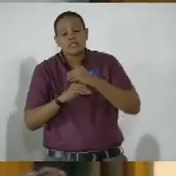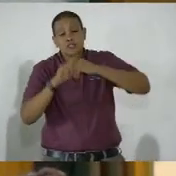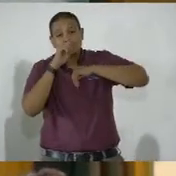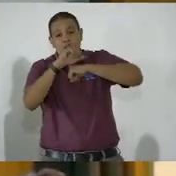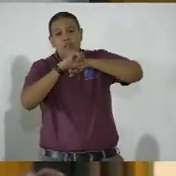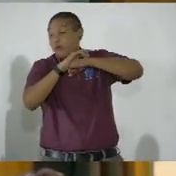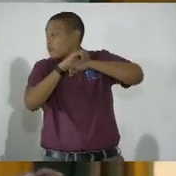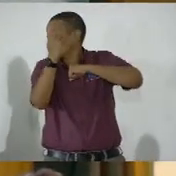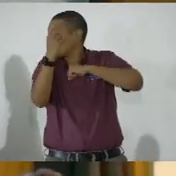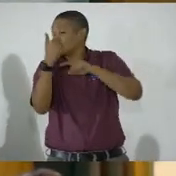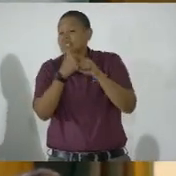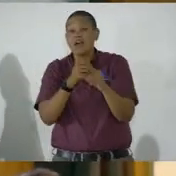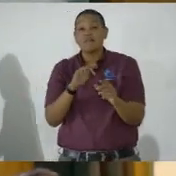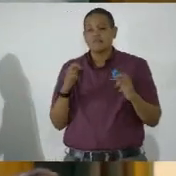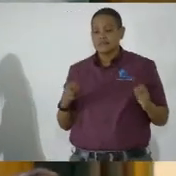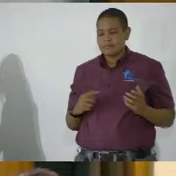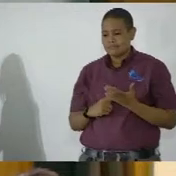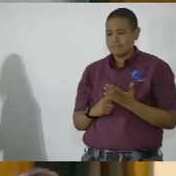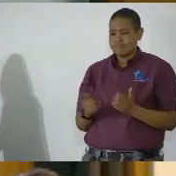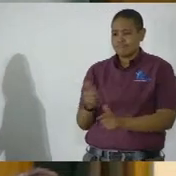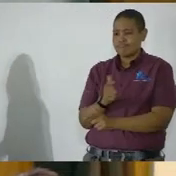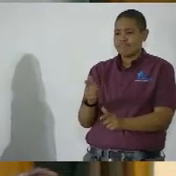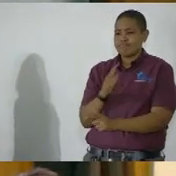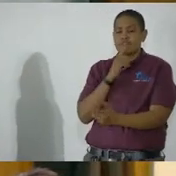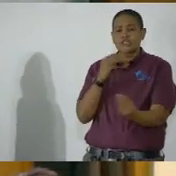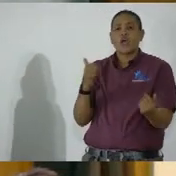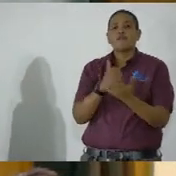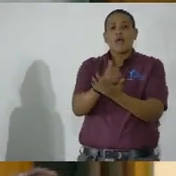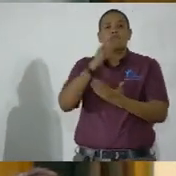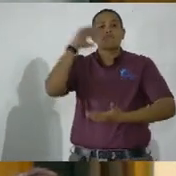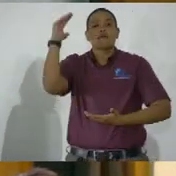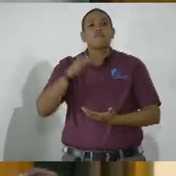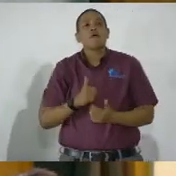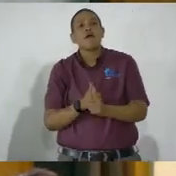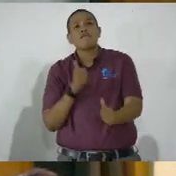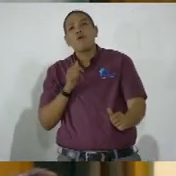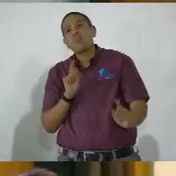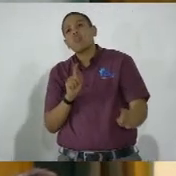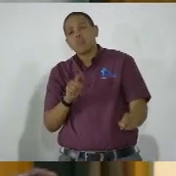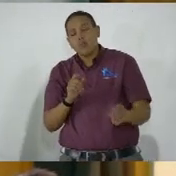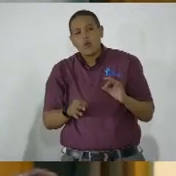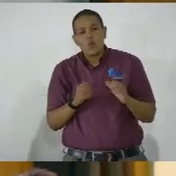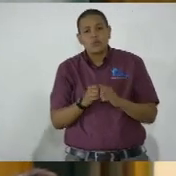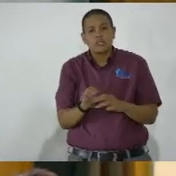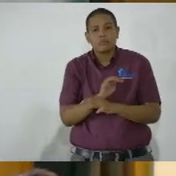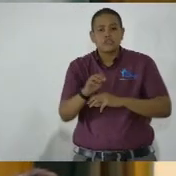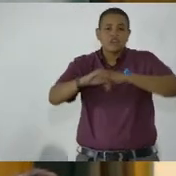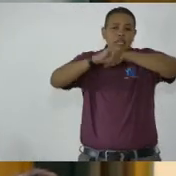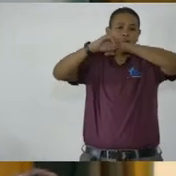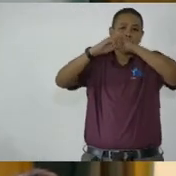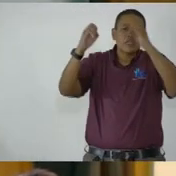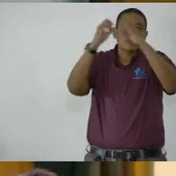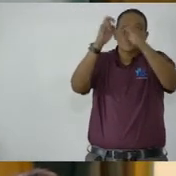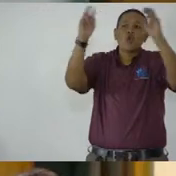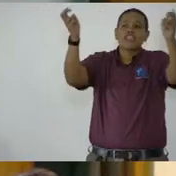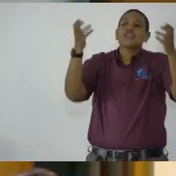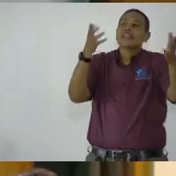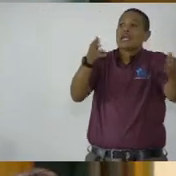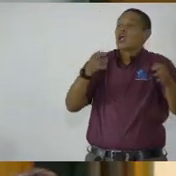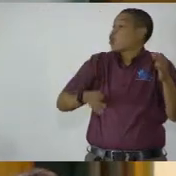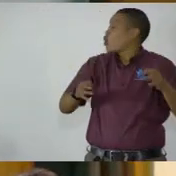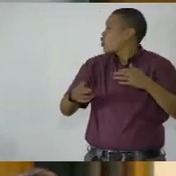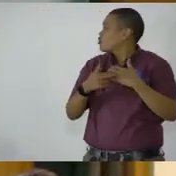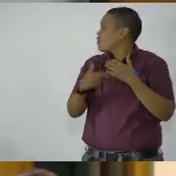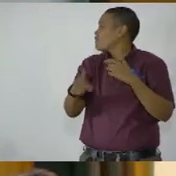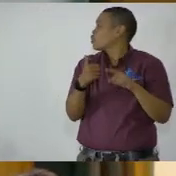the use of mediation to help avoid litigation with the Minister's campaign to have more matters in the courts referred